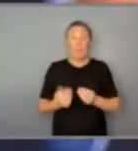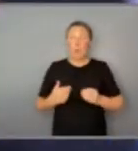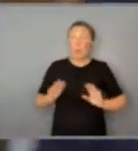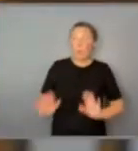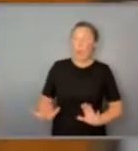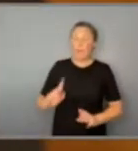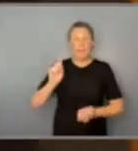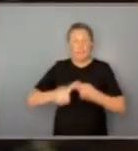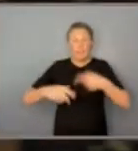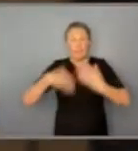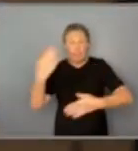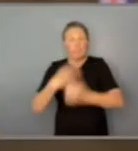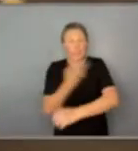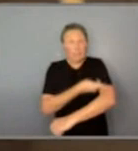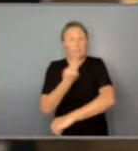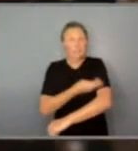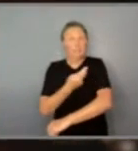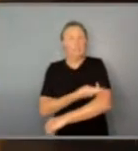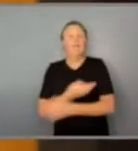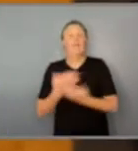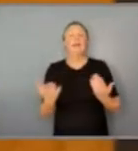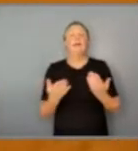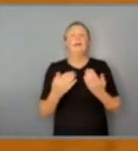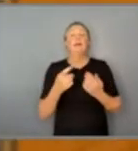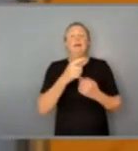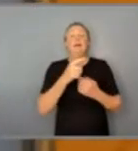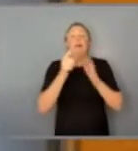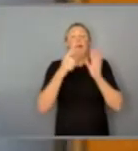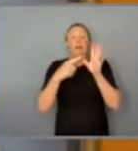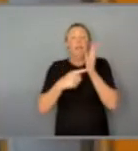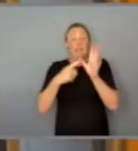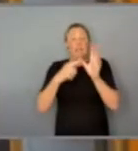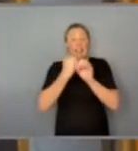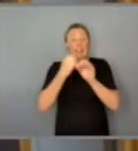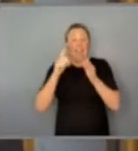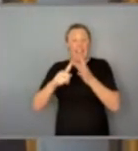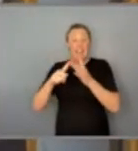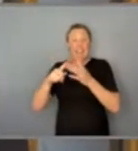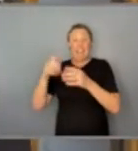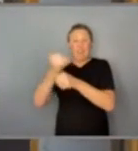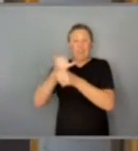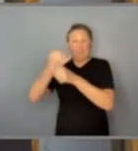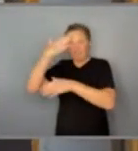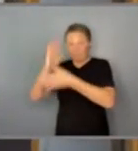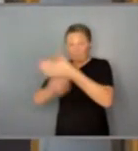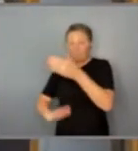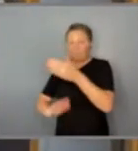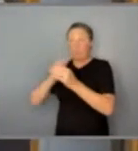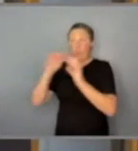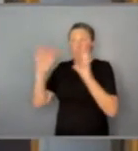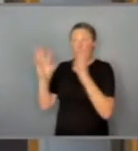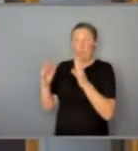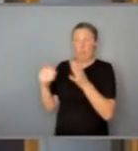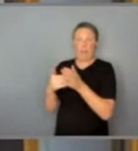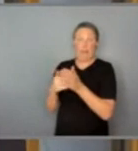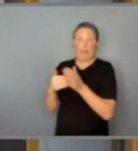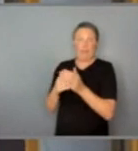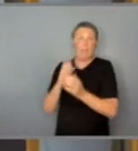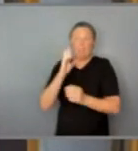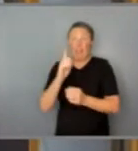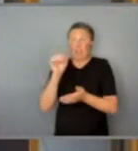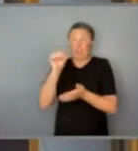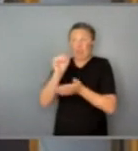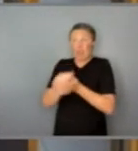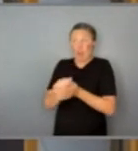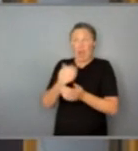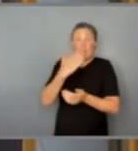ATAGI's meeting today to look at those specific issues, but the PM's absolutely correct. This is a numbers game. We need people to be